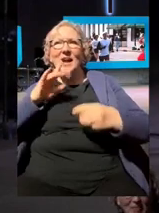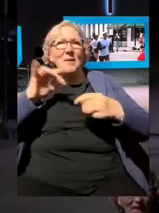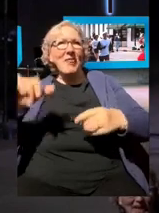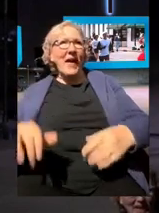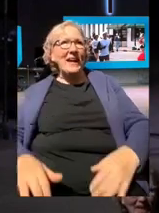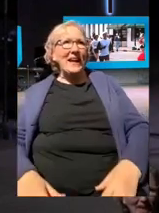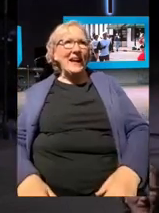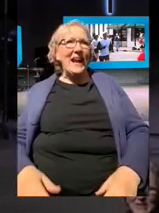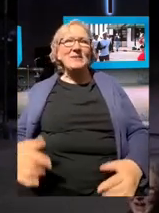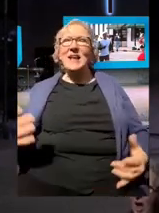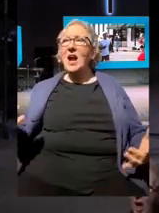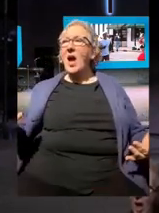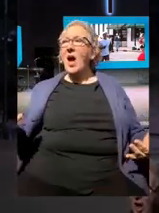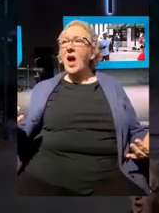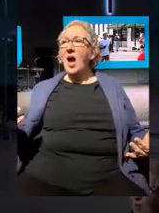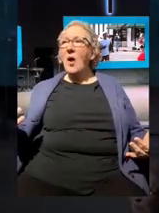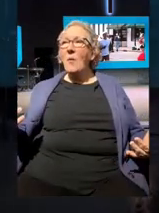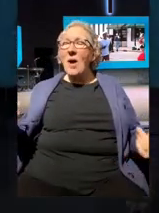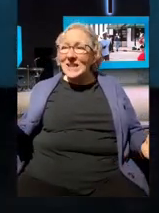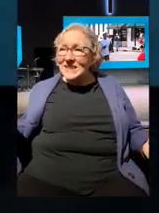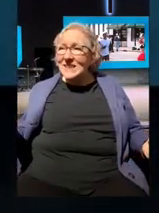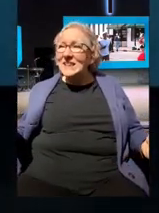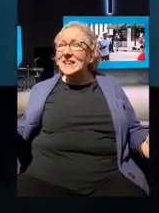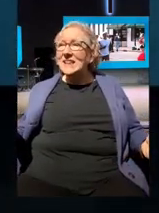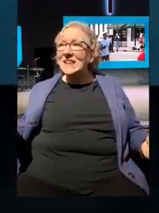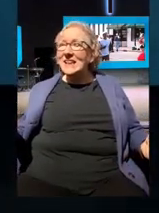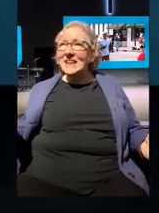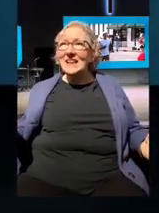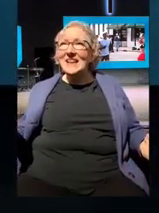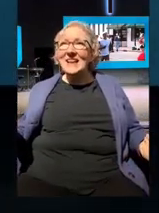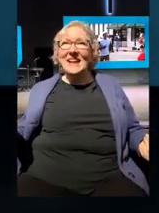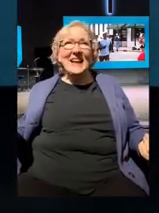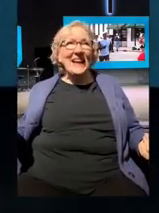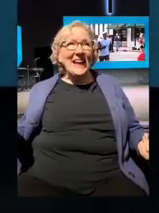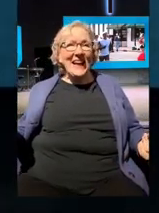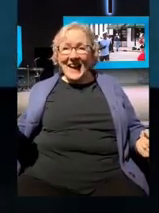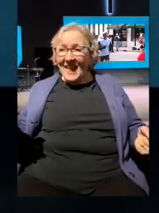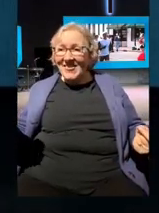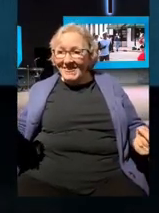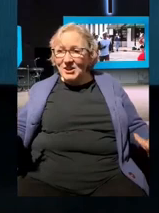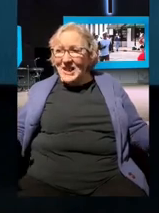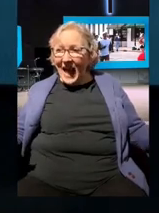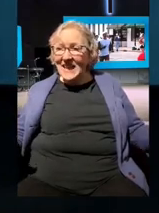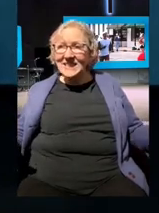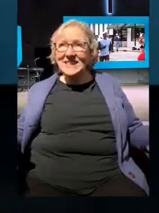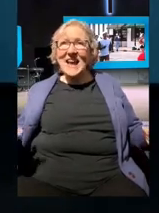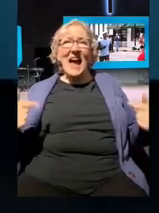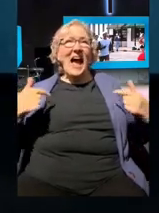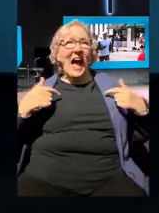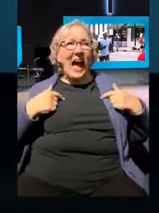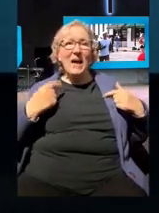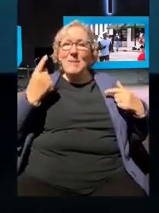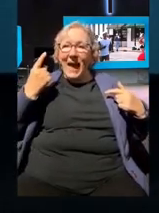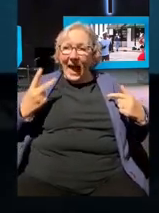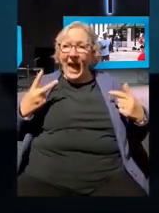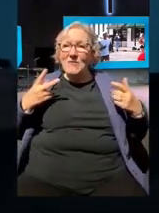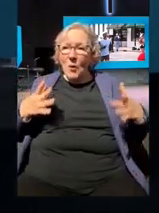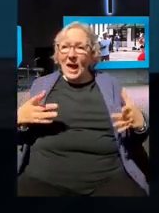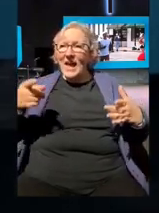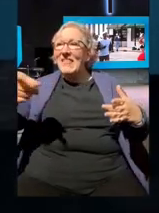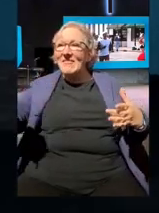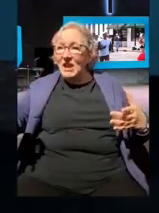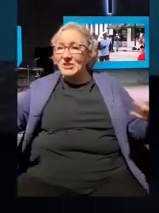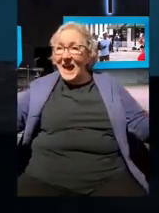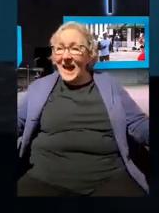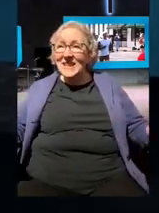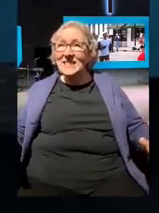And kind of like, I'm like, what? They're done? I am literally at the halfway point and we're